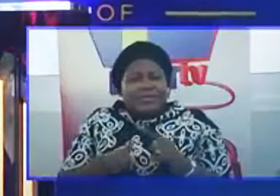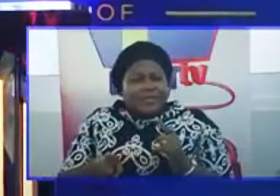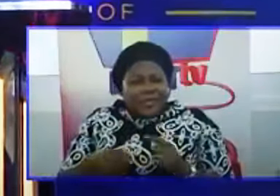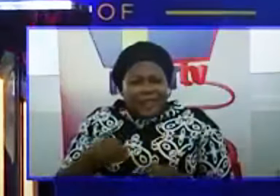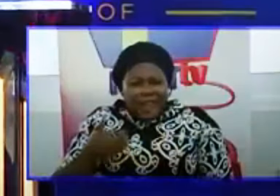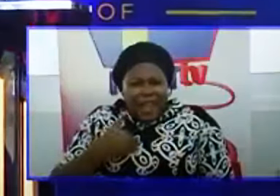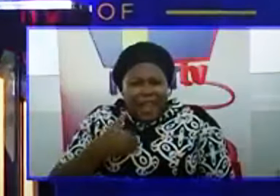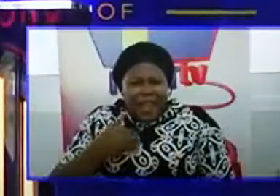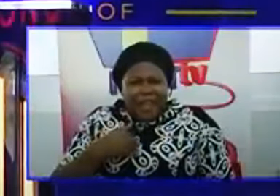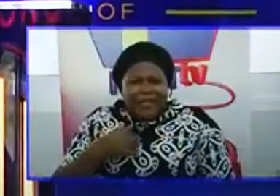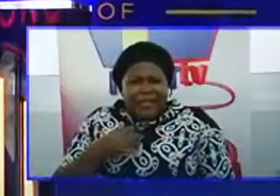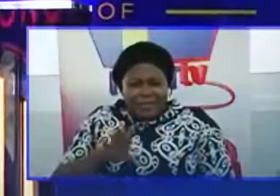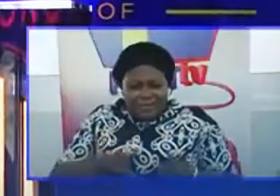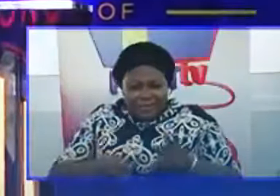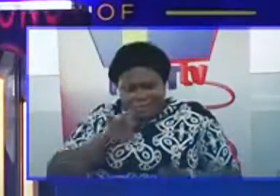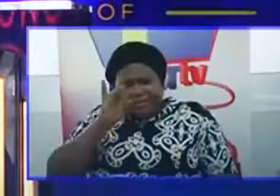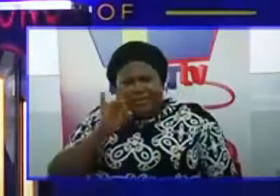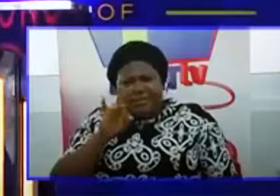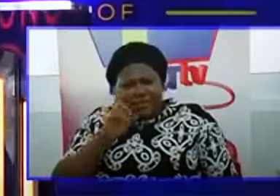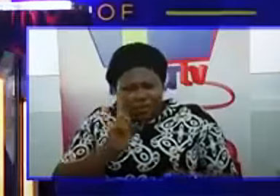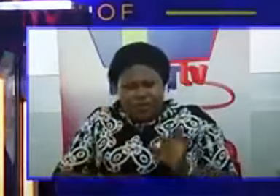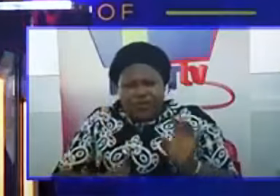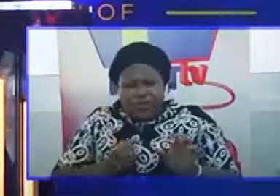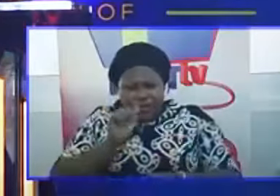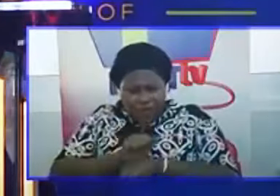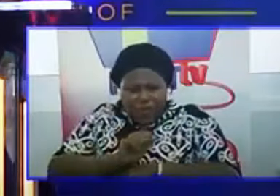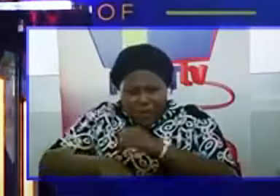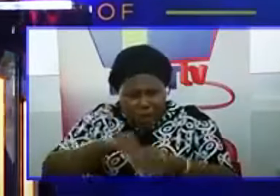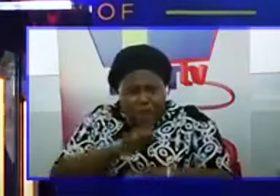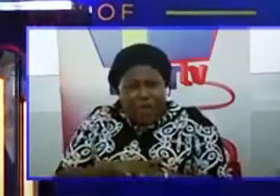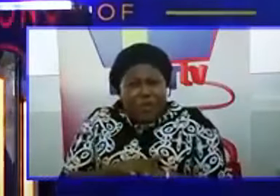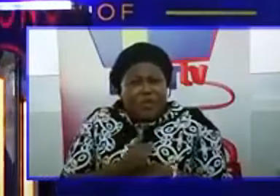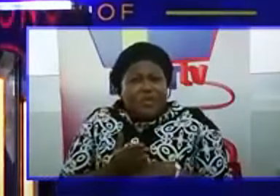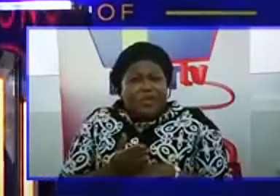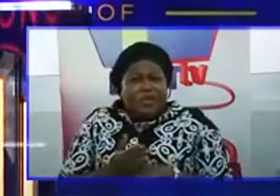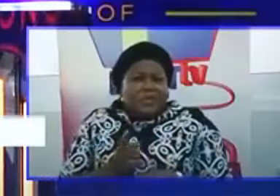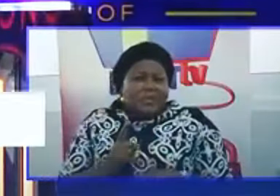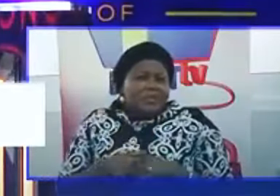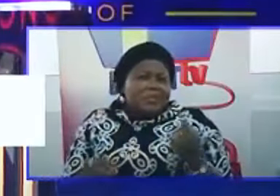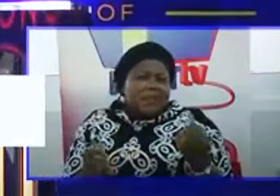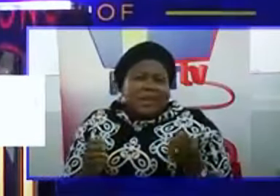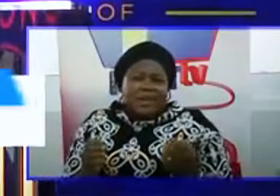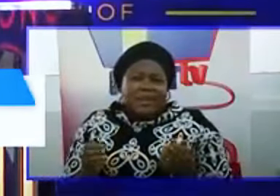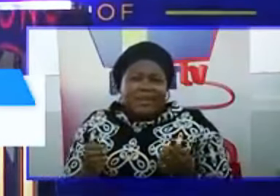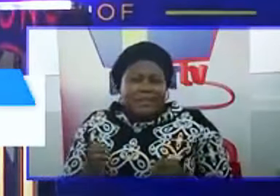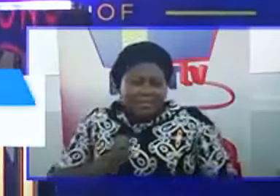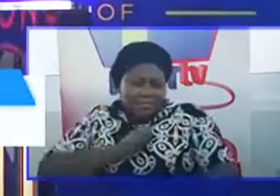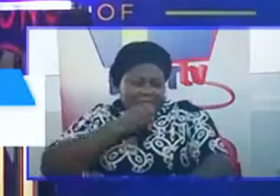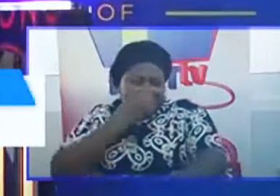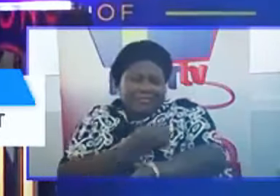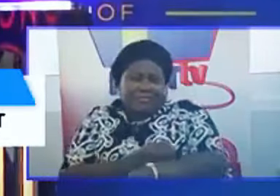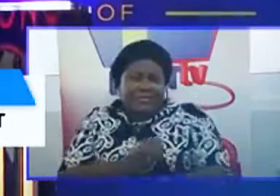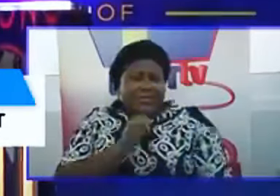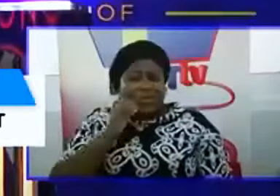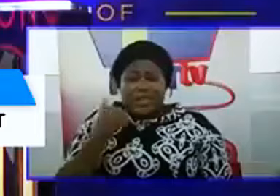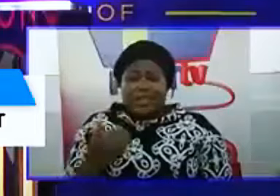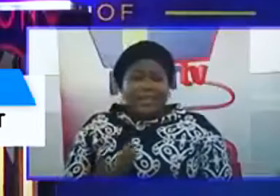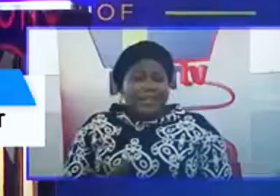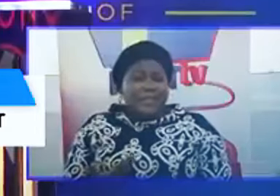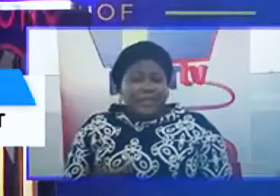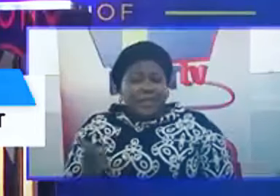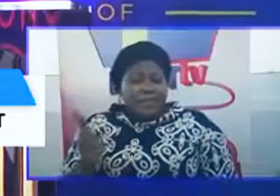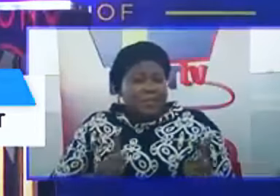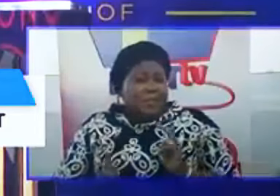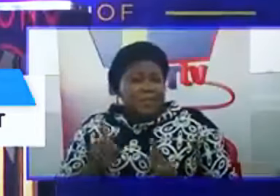he has the spirit, but he doesn't have the energy. People will not tolerate him like they used to do in the 50s and the 60s and the 70s. They will not.